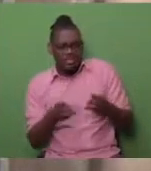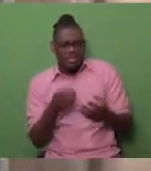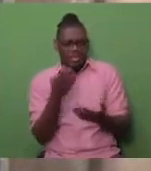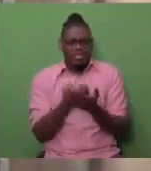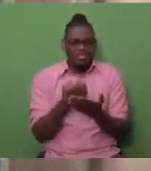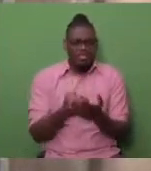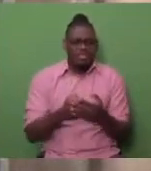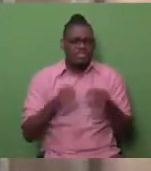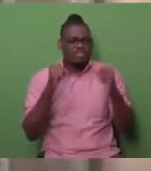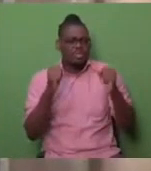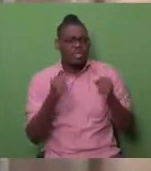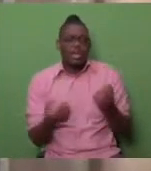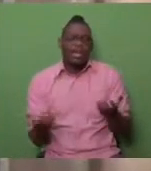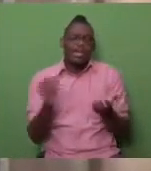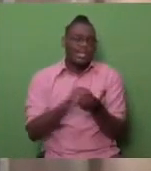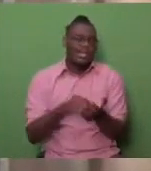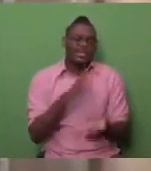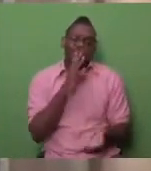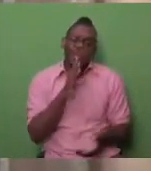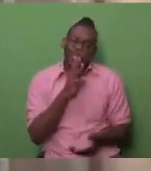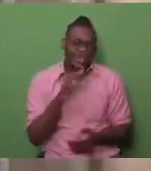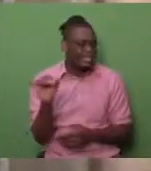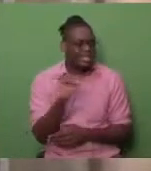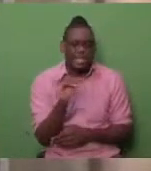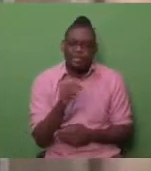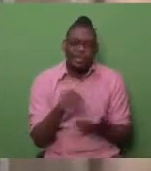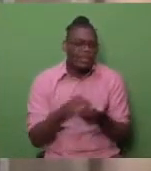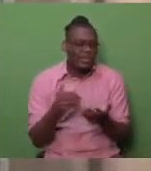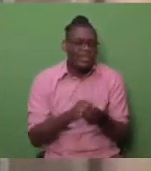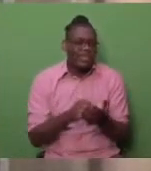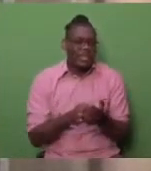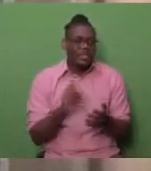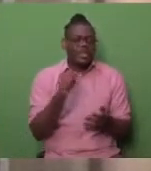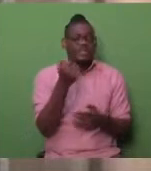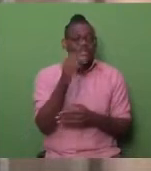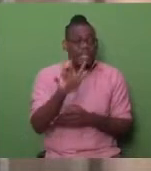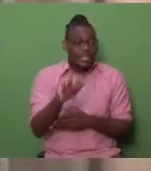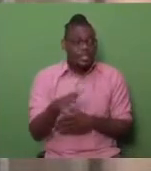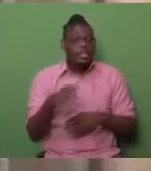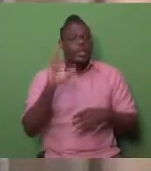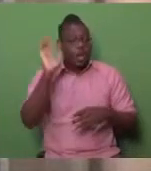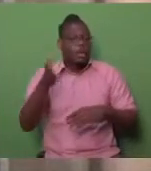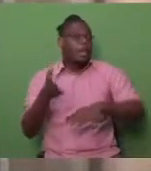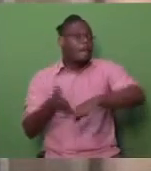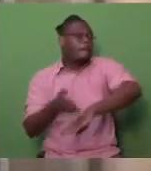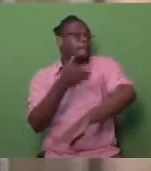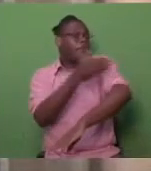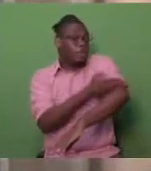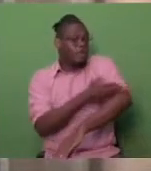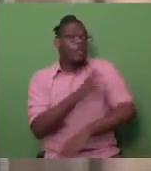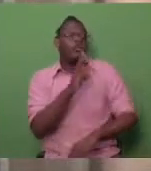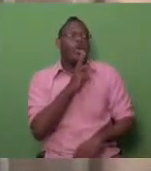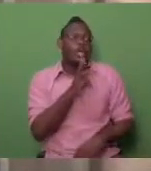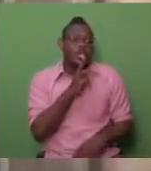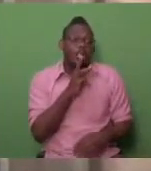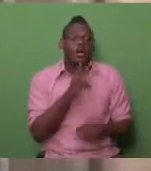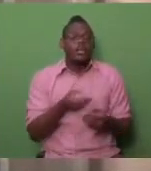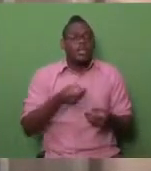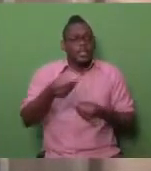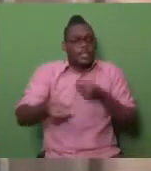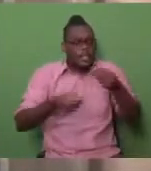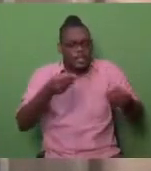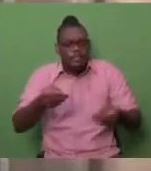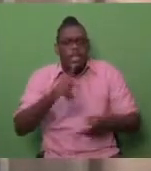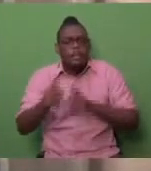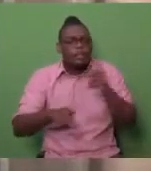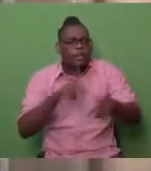Since 2015, repeating about improving water supply and people still suffering to get water. In my own constituency,